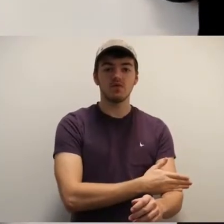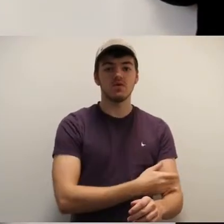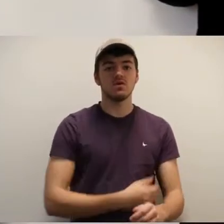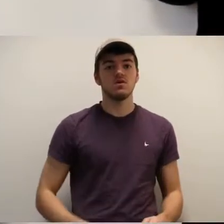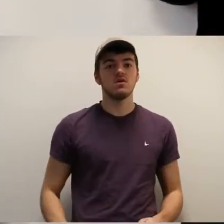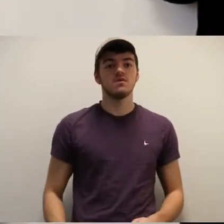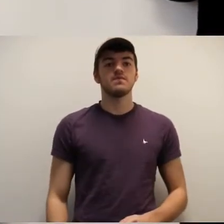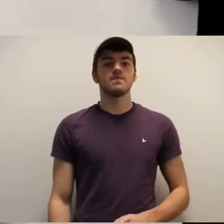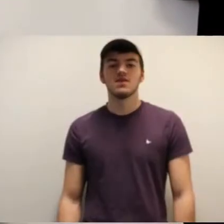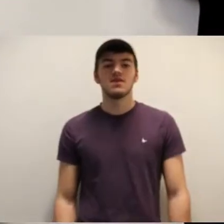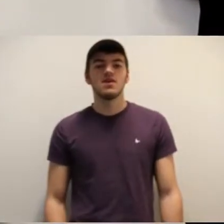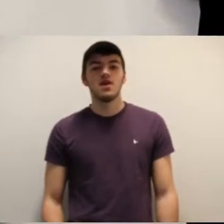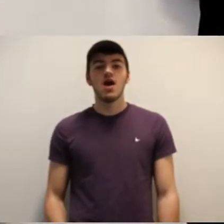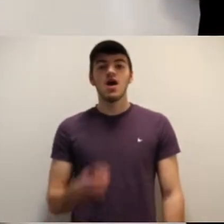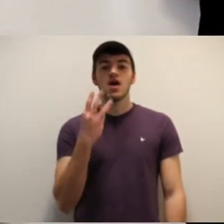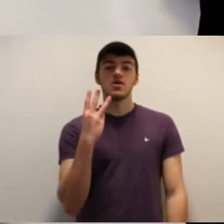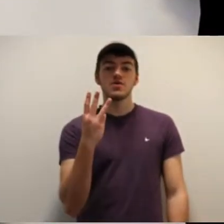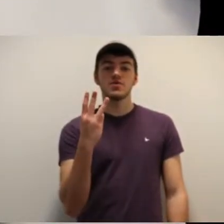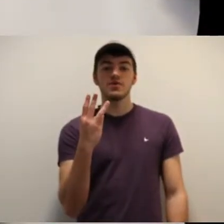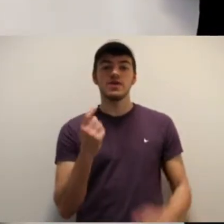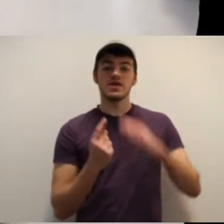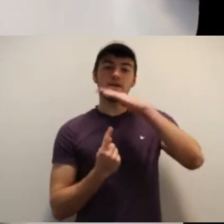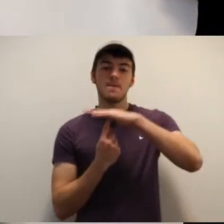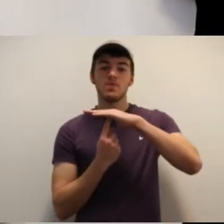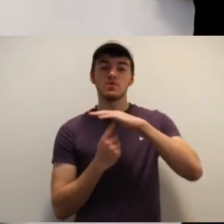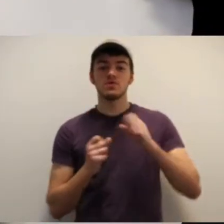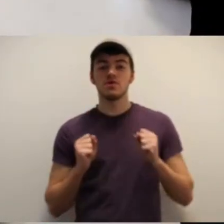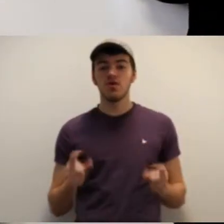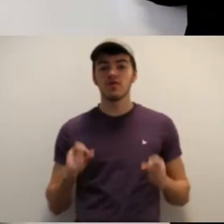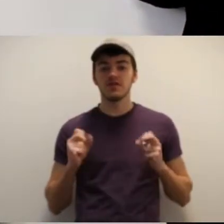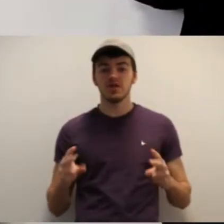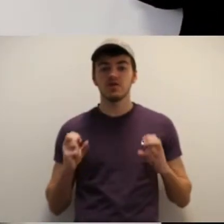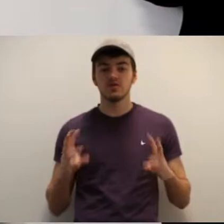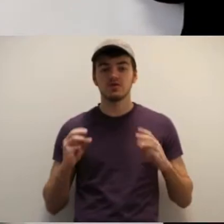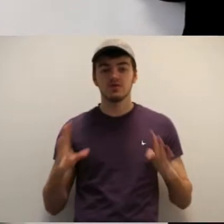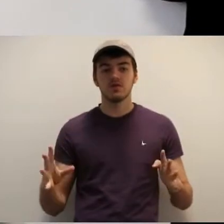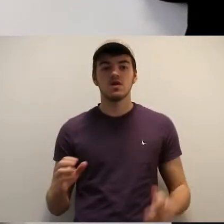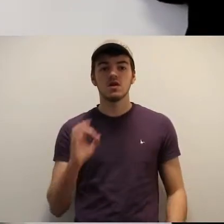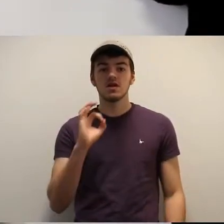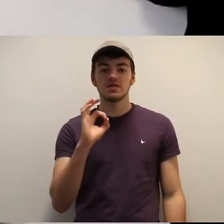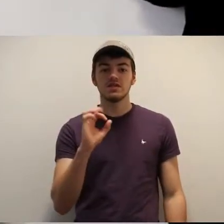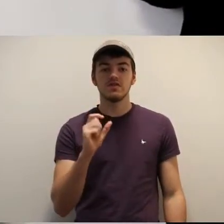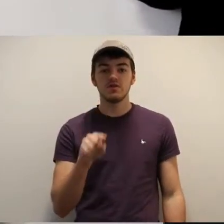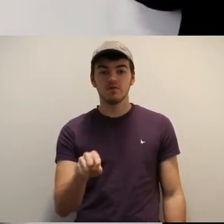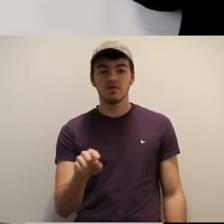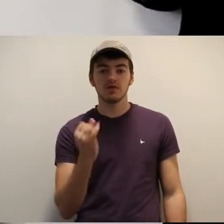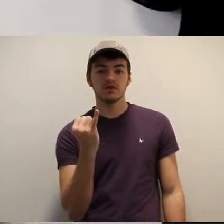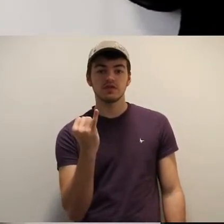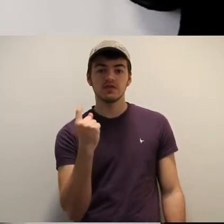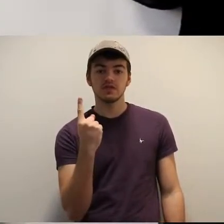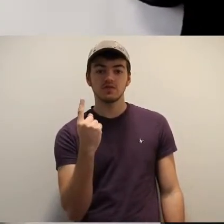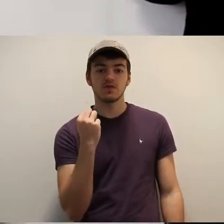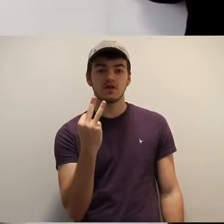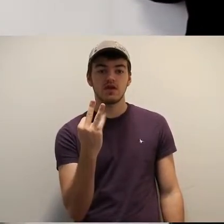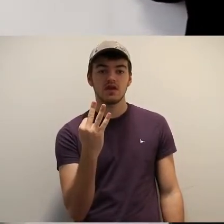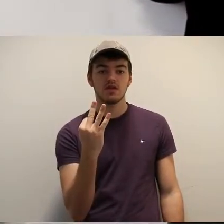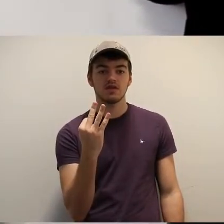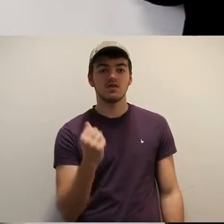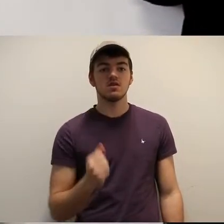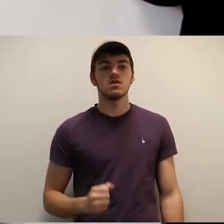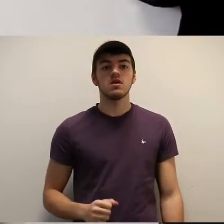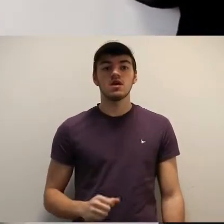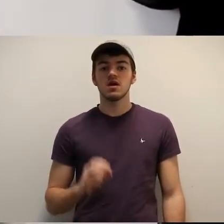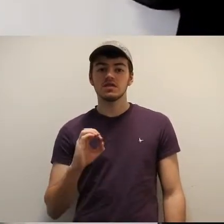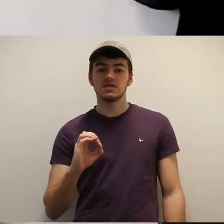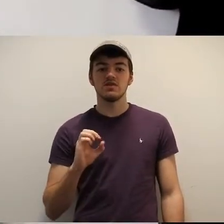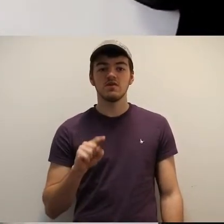ratios: 0.618, 0.382, and the last one, 0.5. Our question is that how